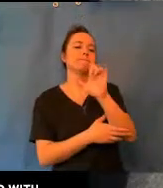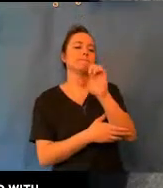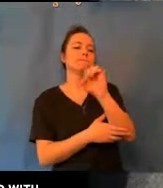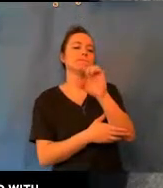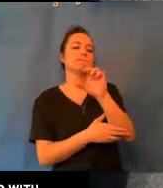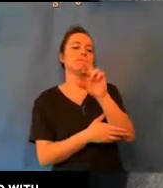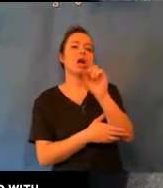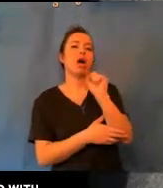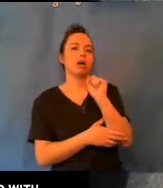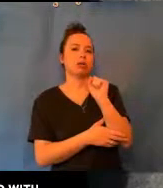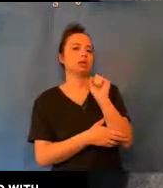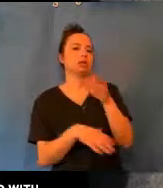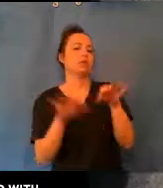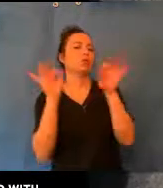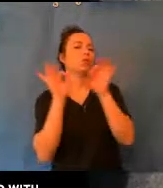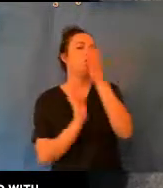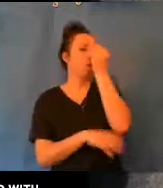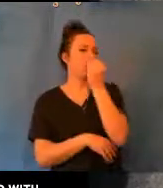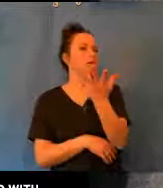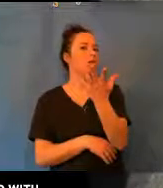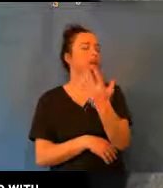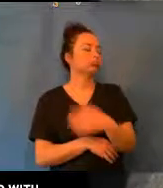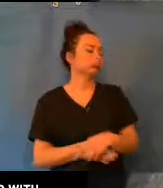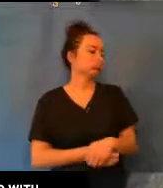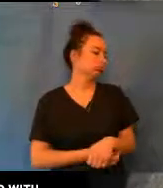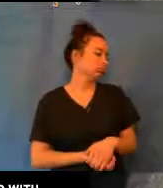but also what I used. Okay?